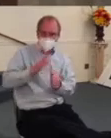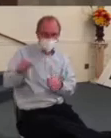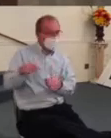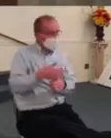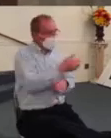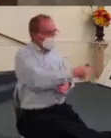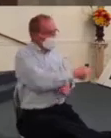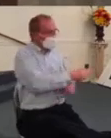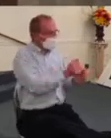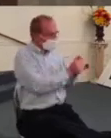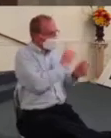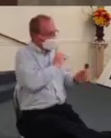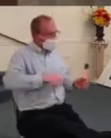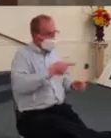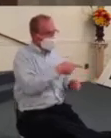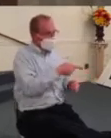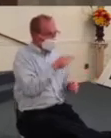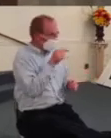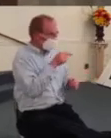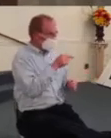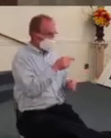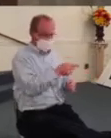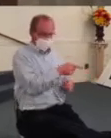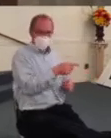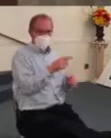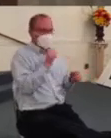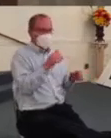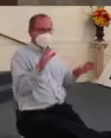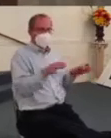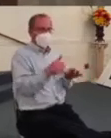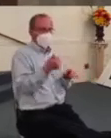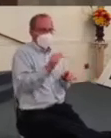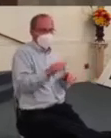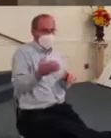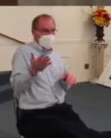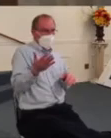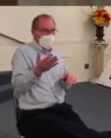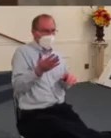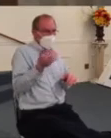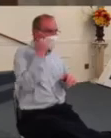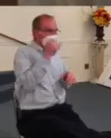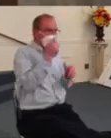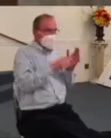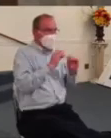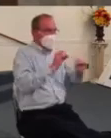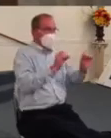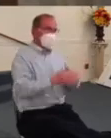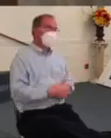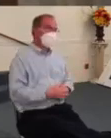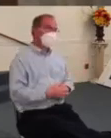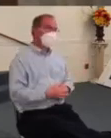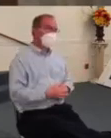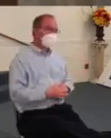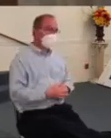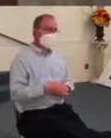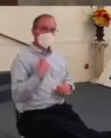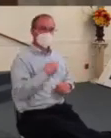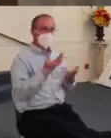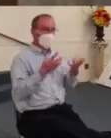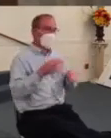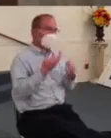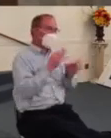something. We don't want free religion. We want to recognize some cost to